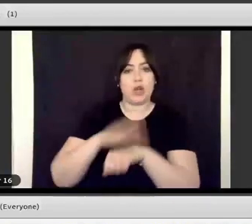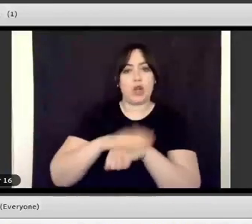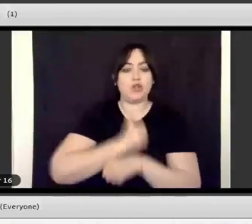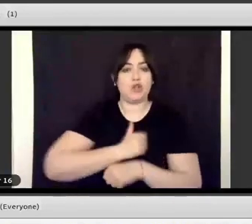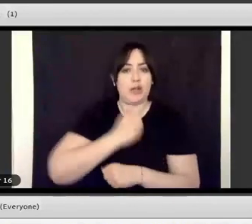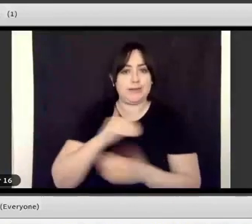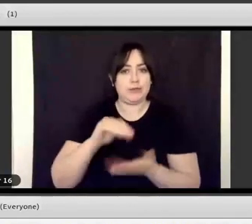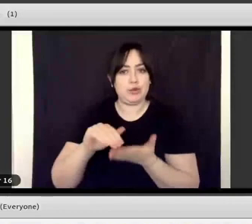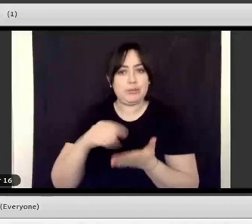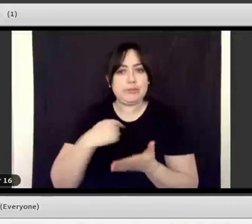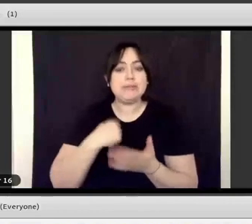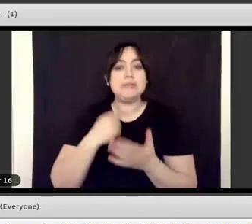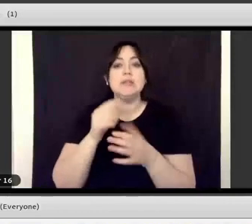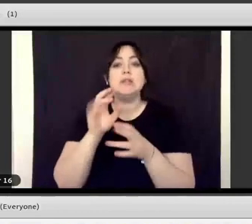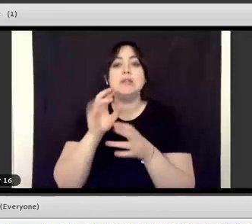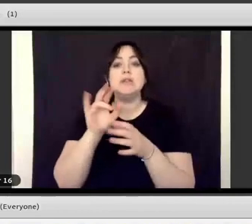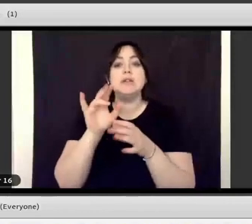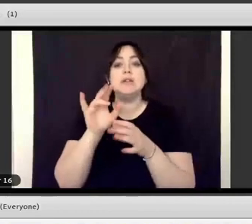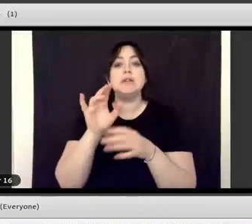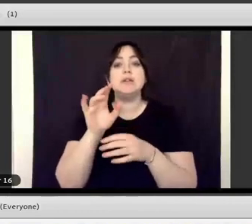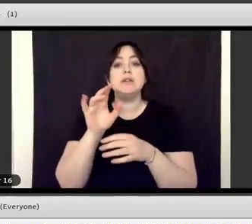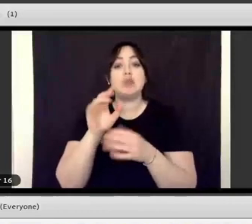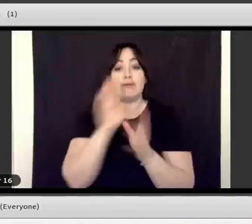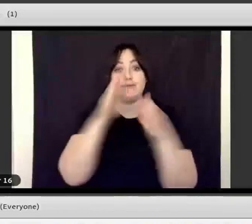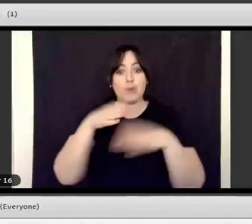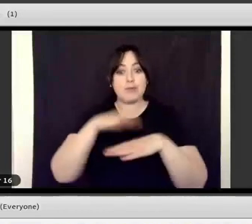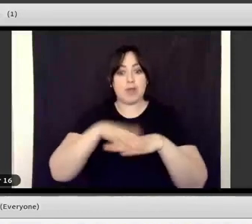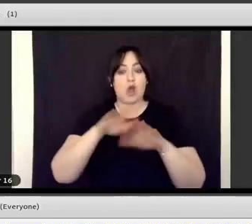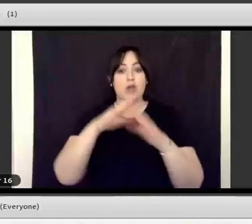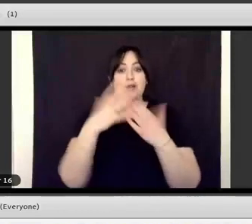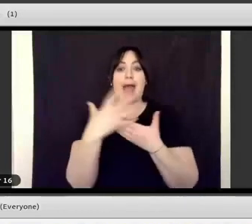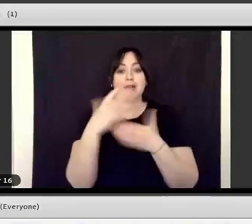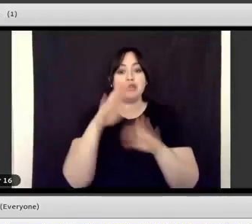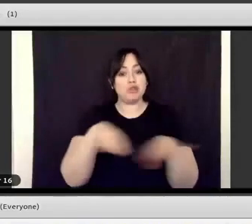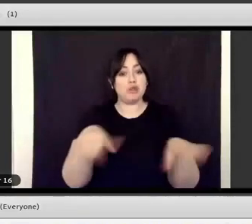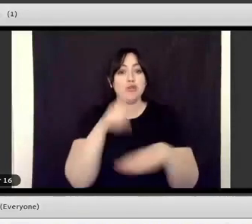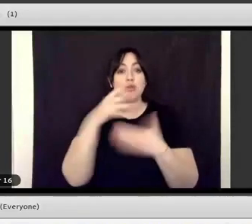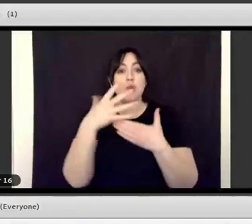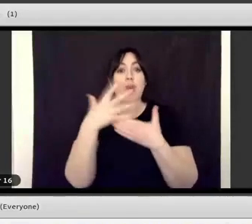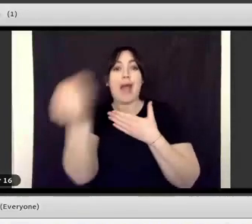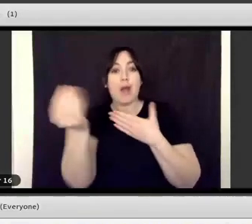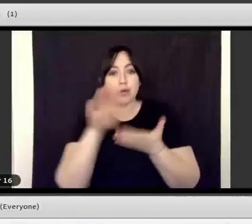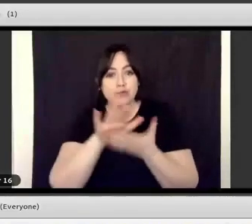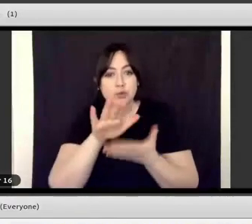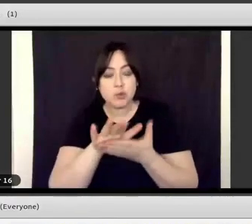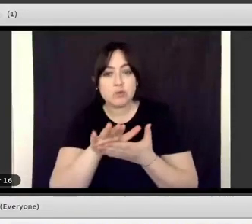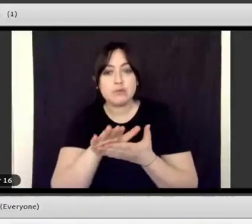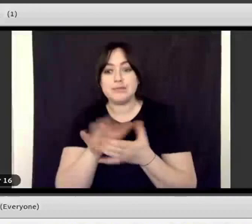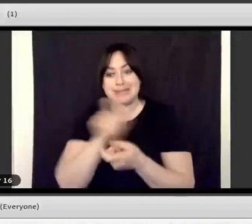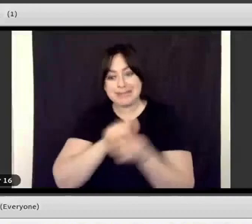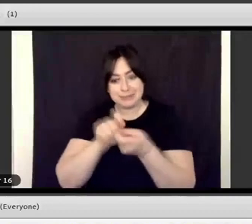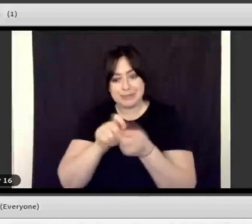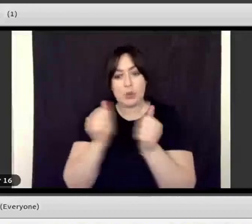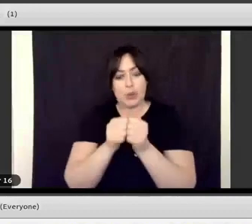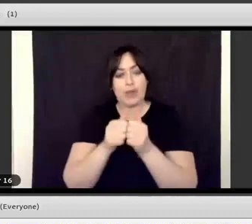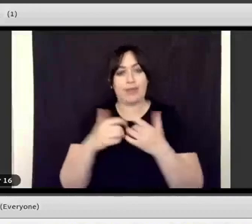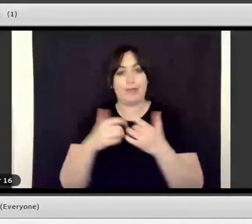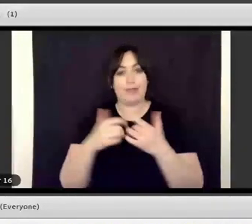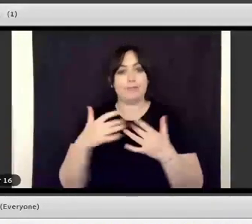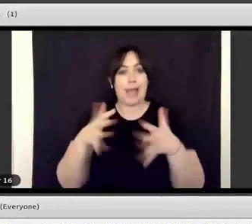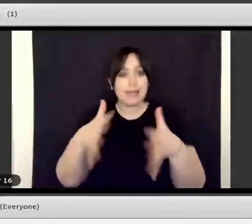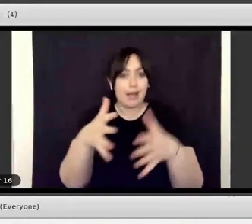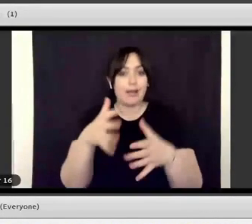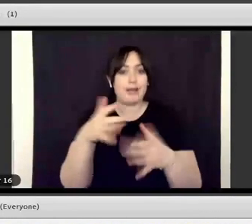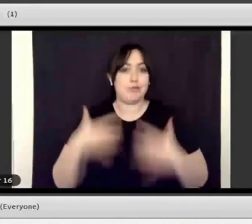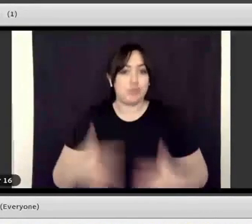school children with anxiety and depression that are perhaps the main reasons for